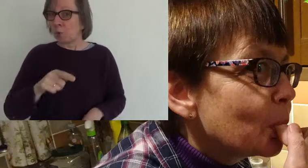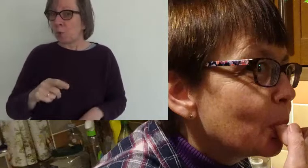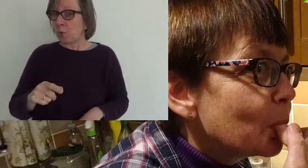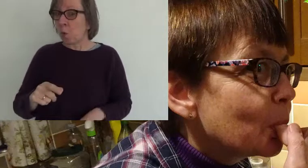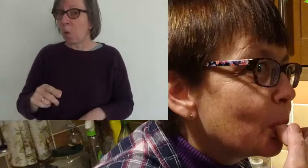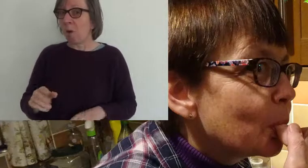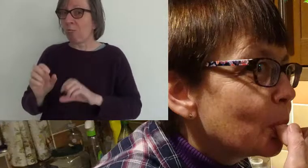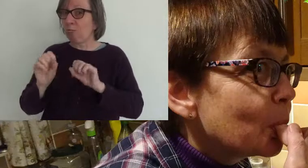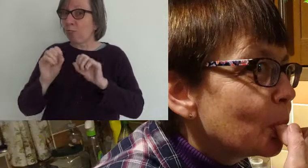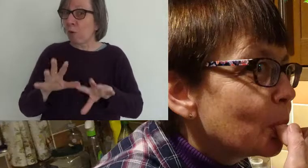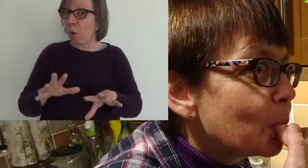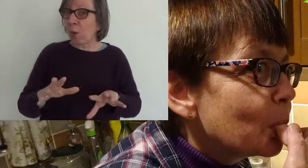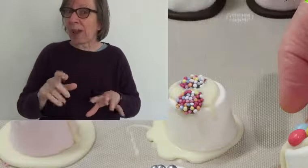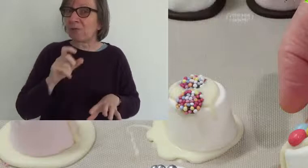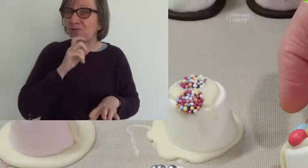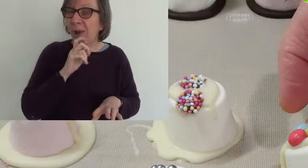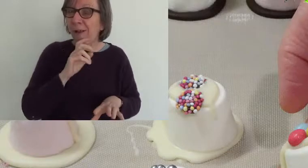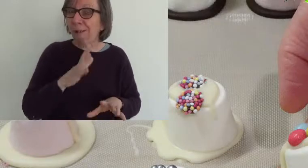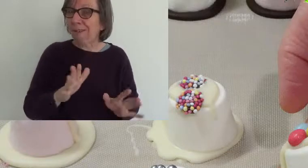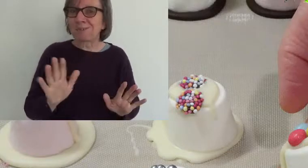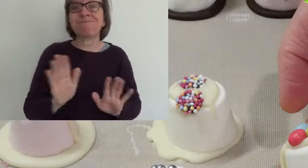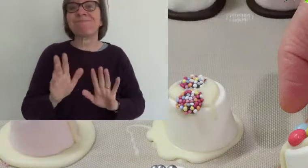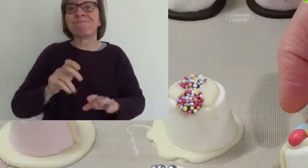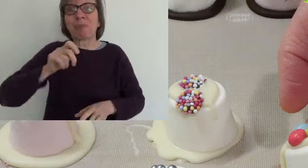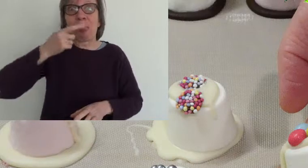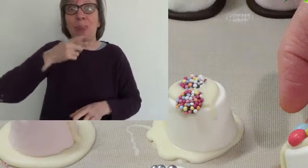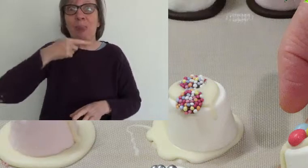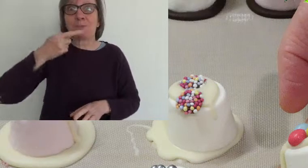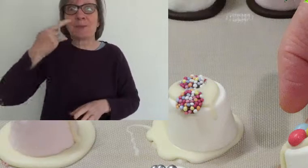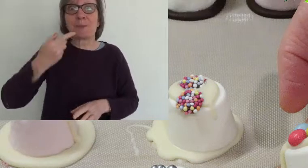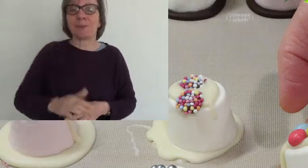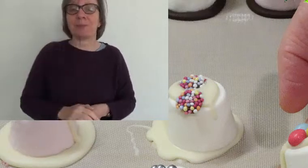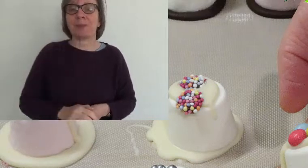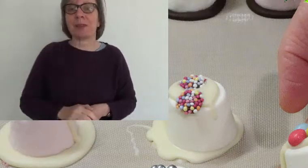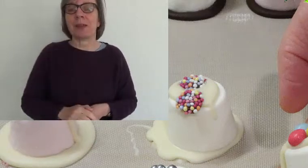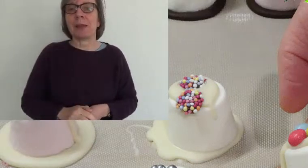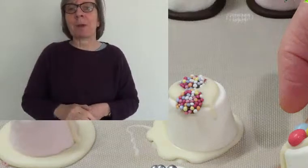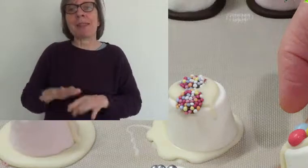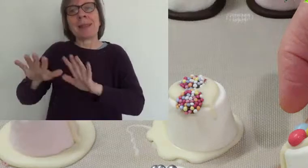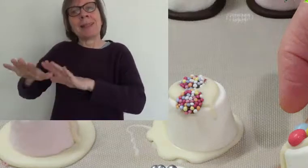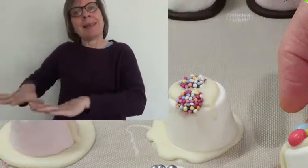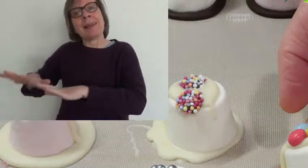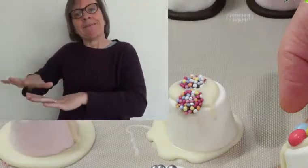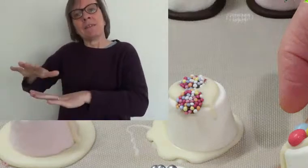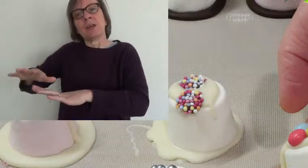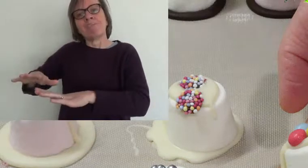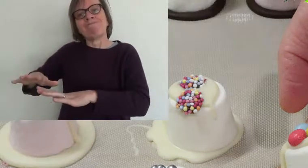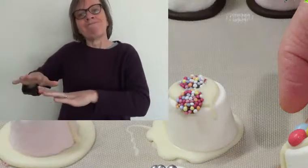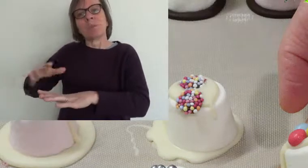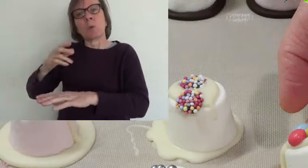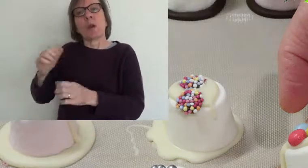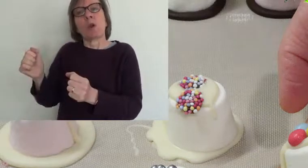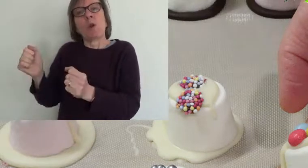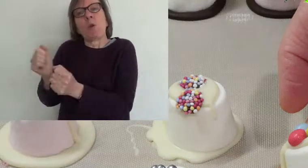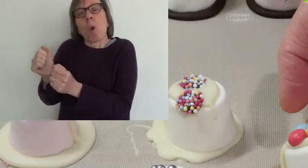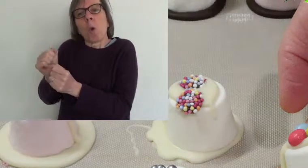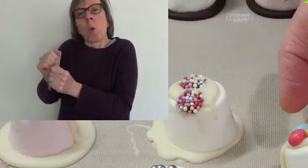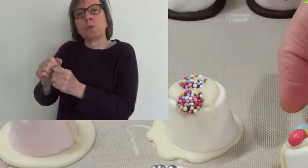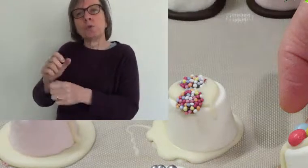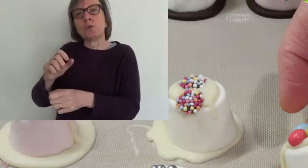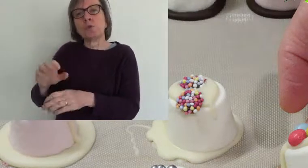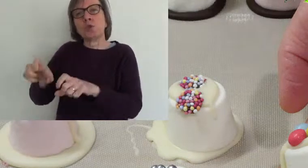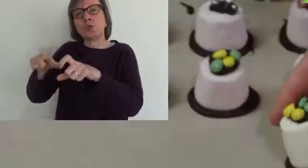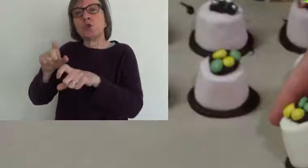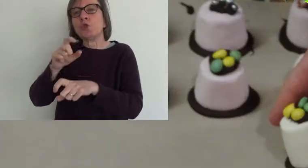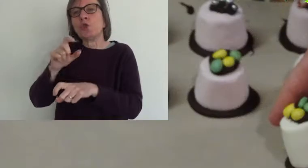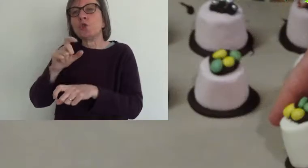any chocolate, won't you? Oh yes, you have to leave them somewhere cool so that the chocolate can set then.